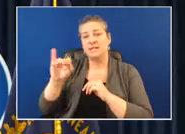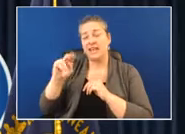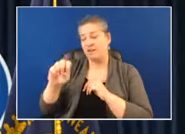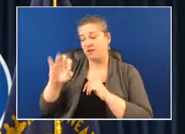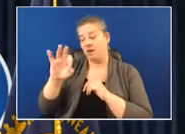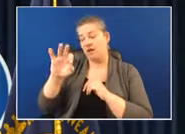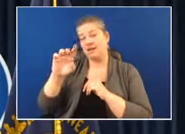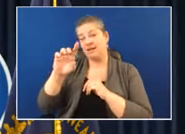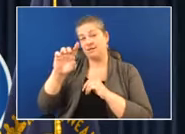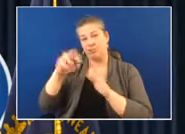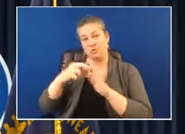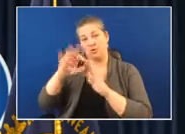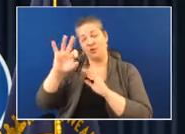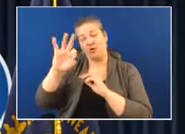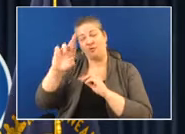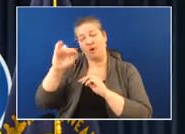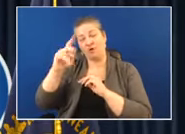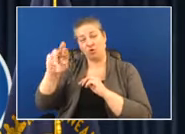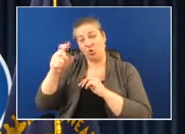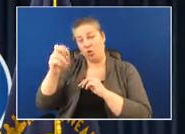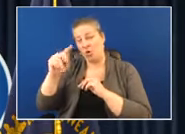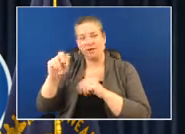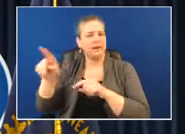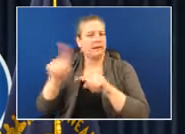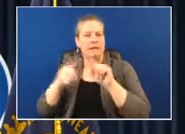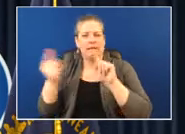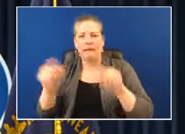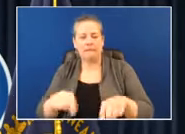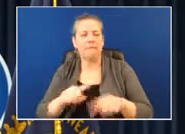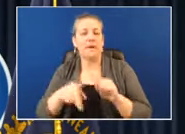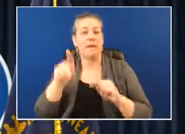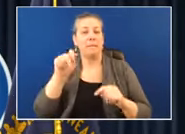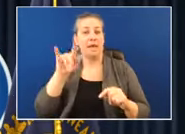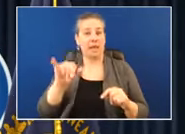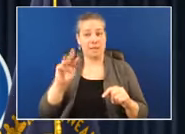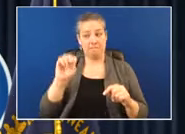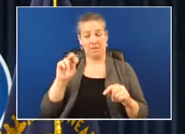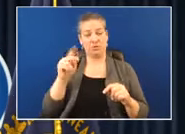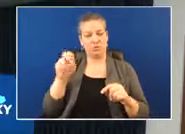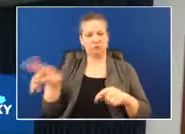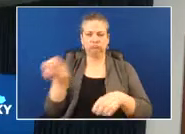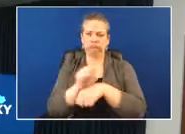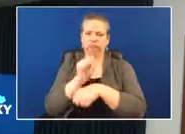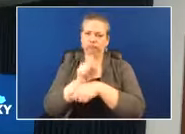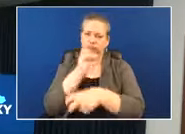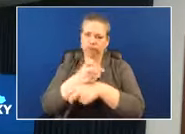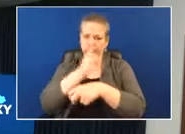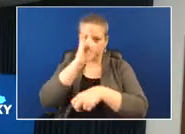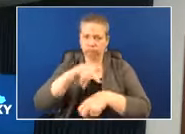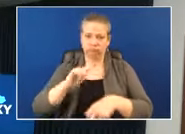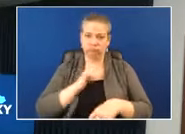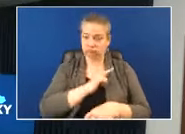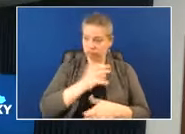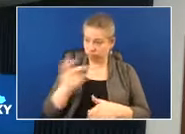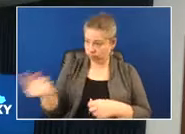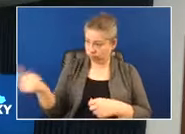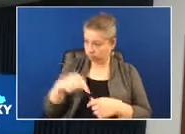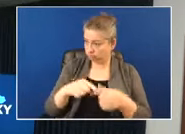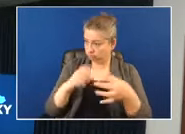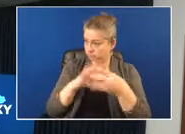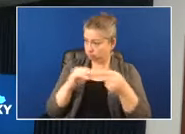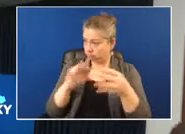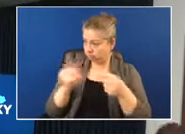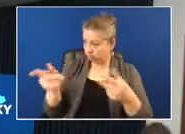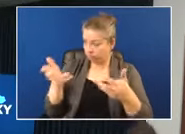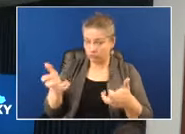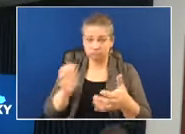but we're proud to have Representative Patty Mentor, who has worked hard for this legislation. Patty, if you want to make a few comments, if you'd like to join us then at the table.